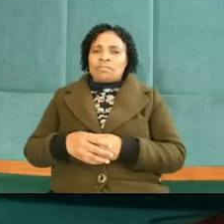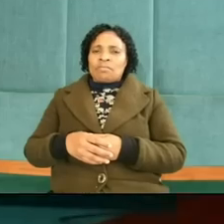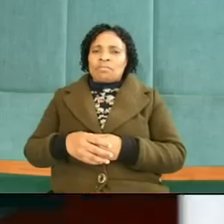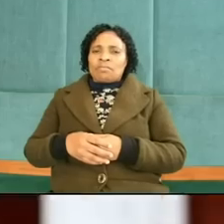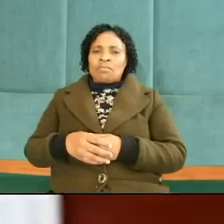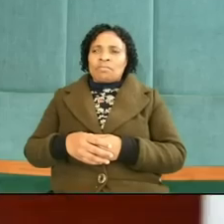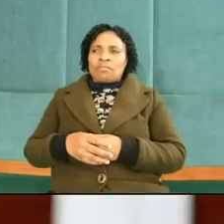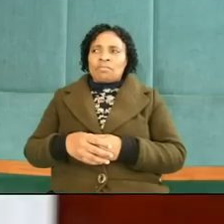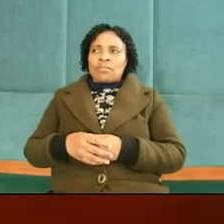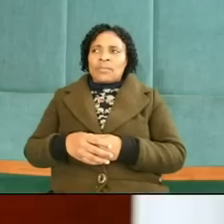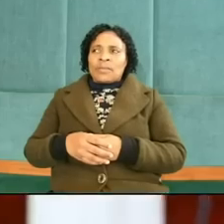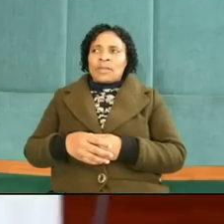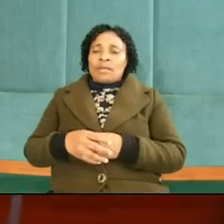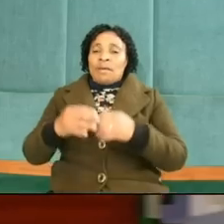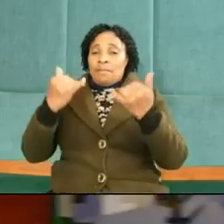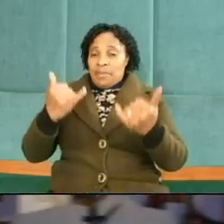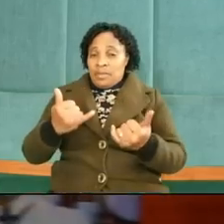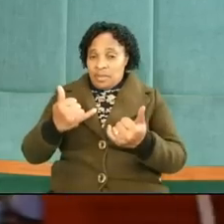I'm passing through Nairobi